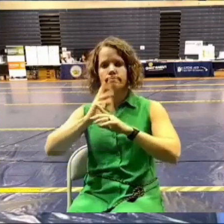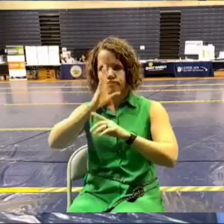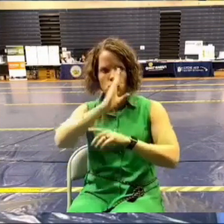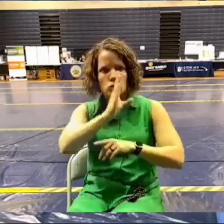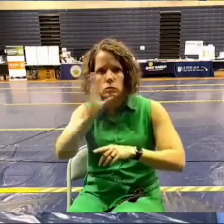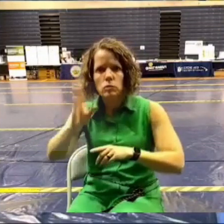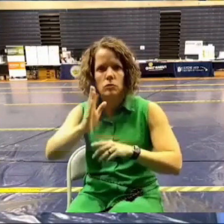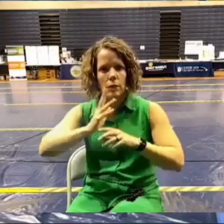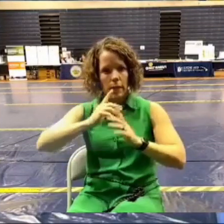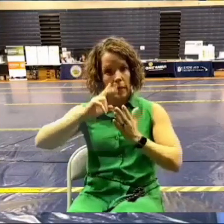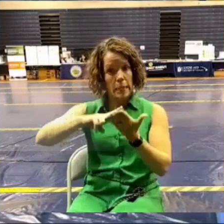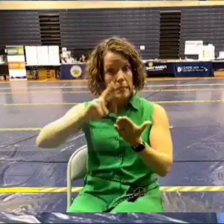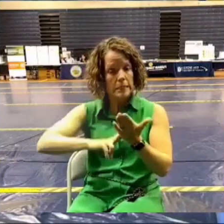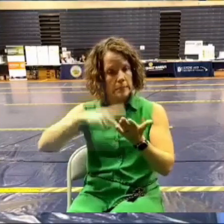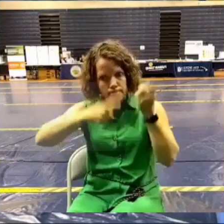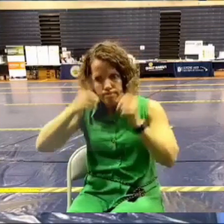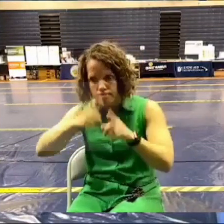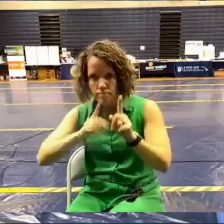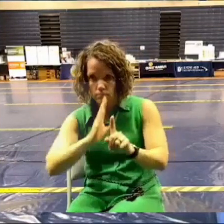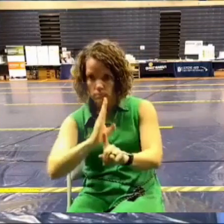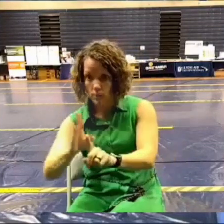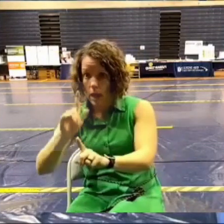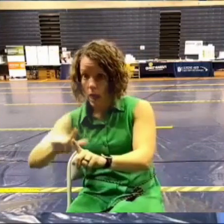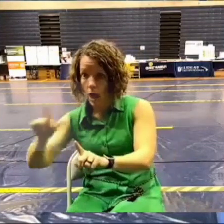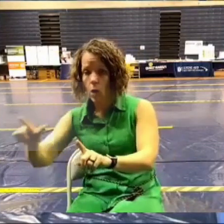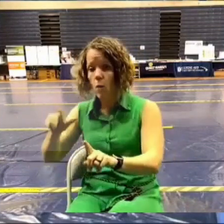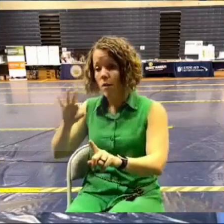losing on that front.